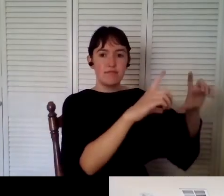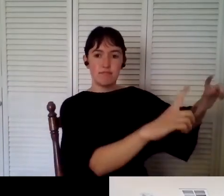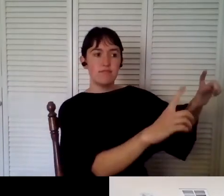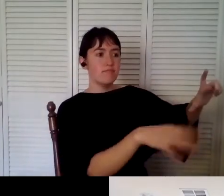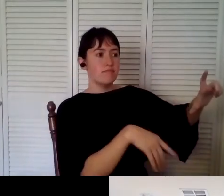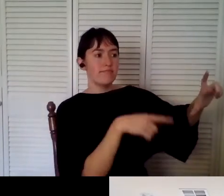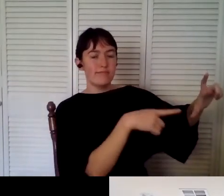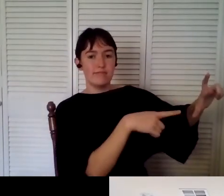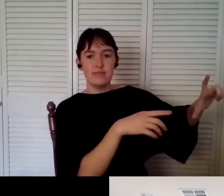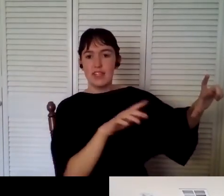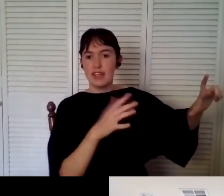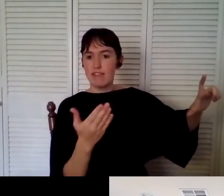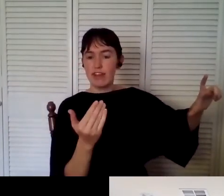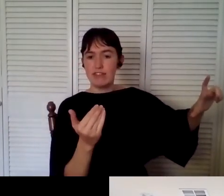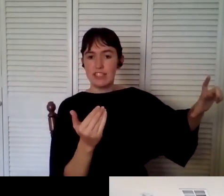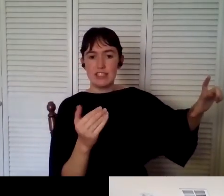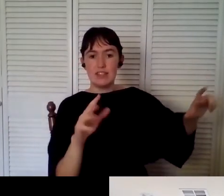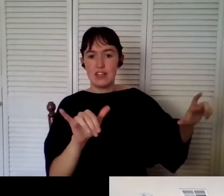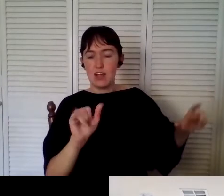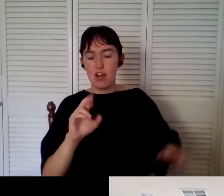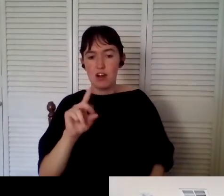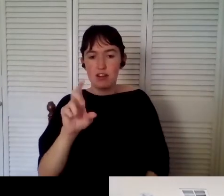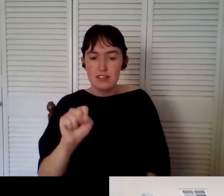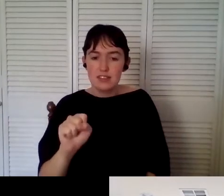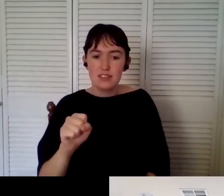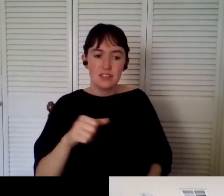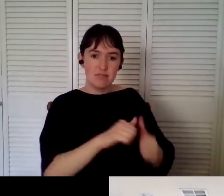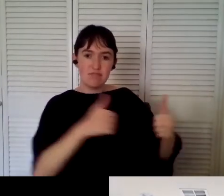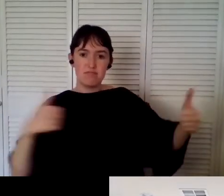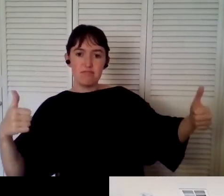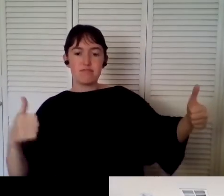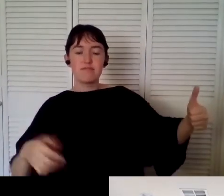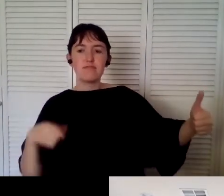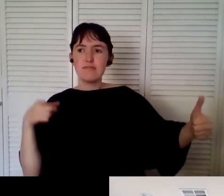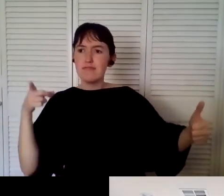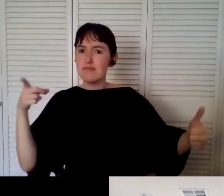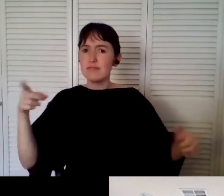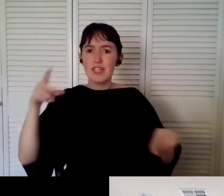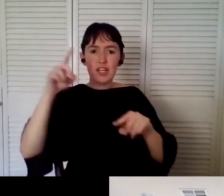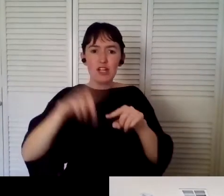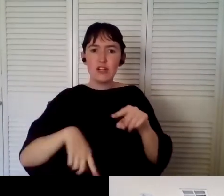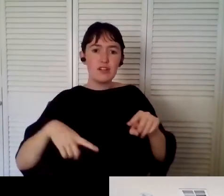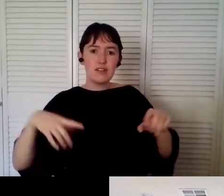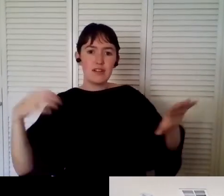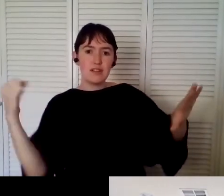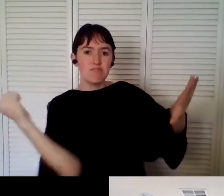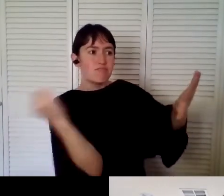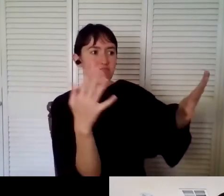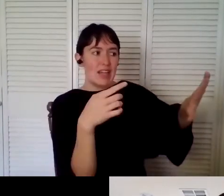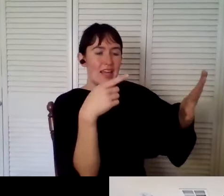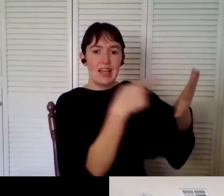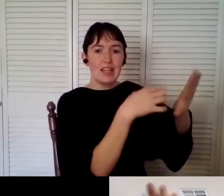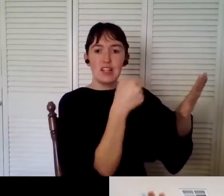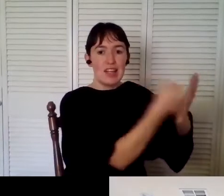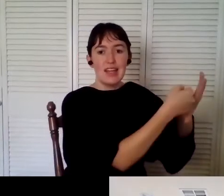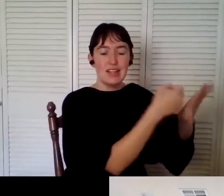front of them. And not only could they not reliably hit the target, they couldn't even reach the target. So when they're throwing